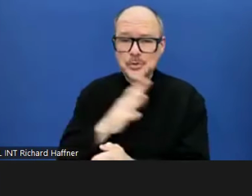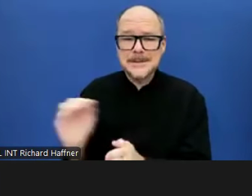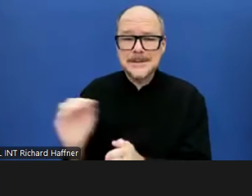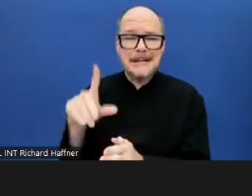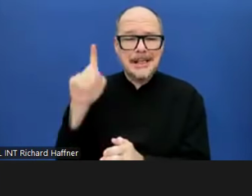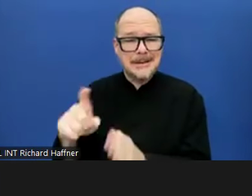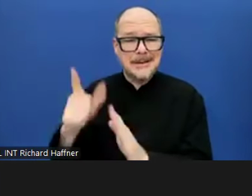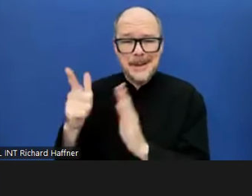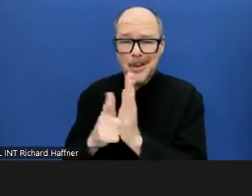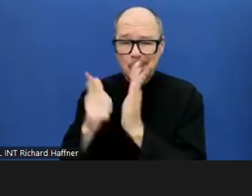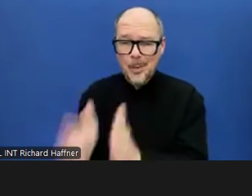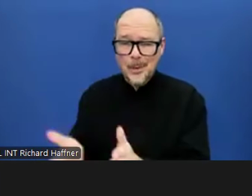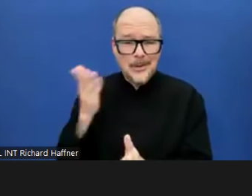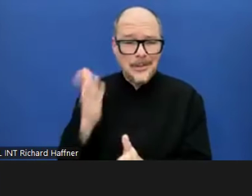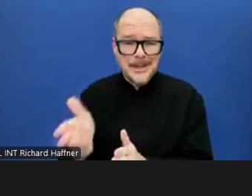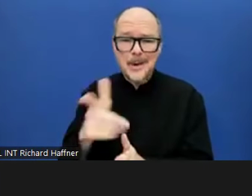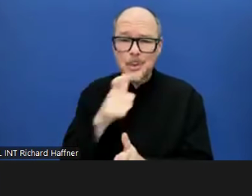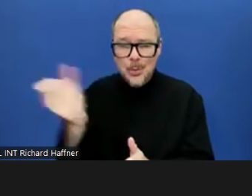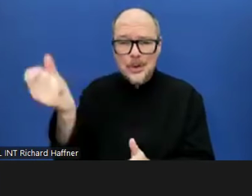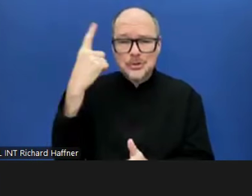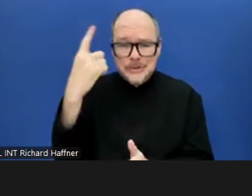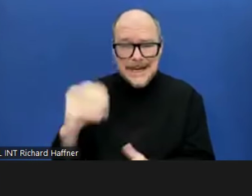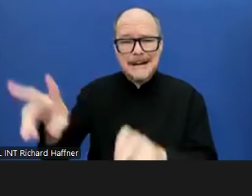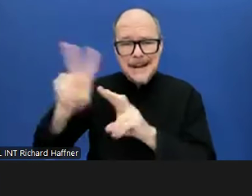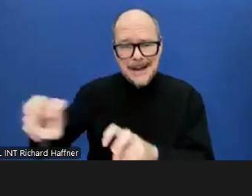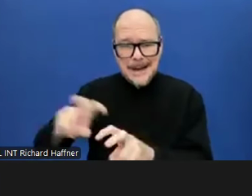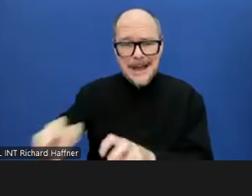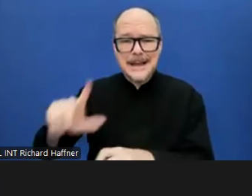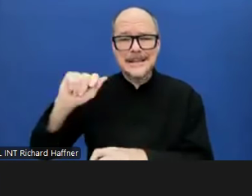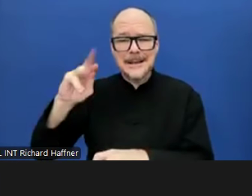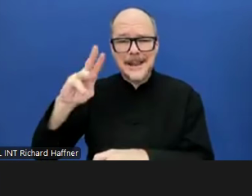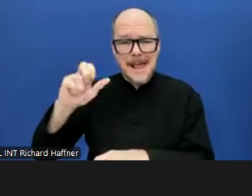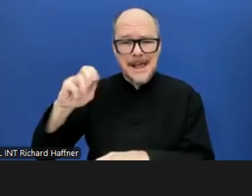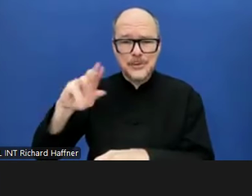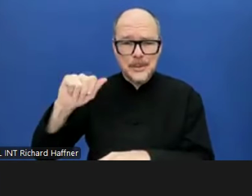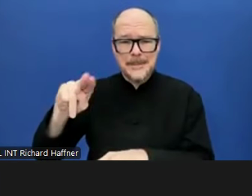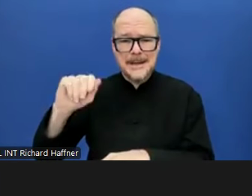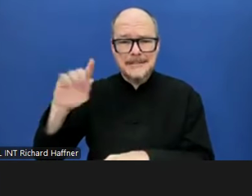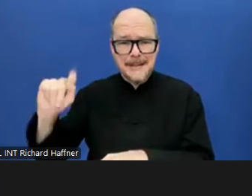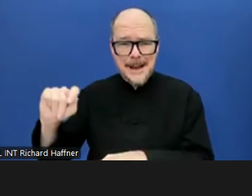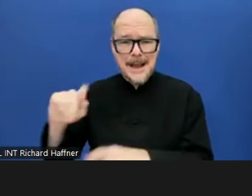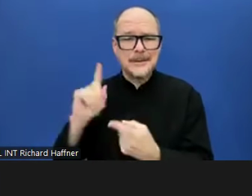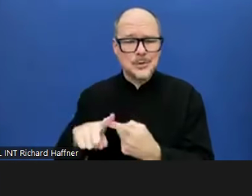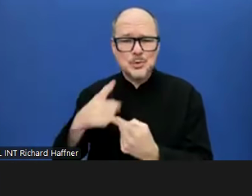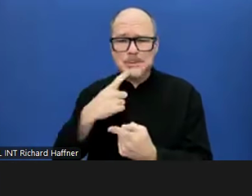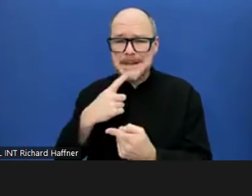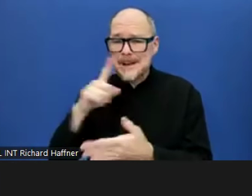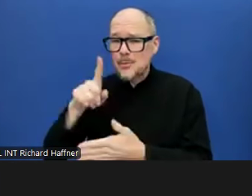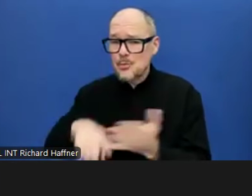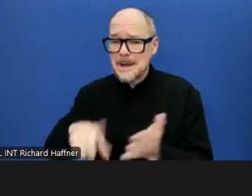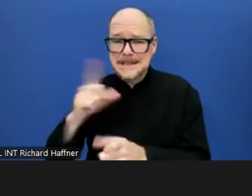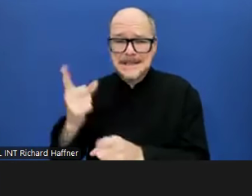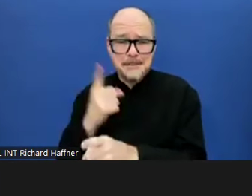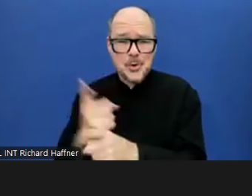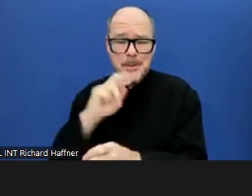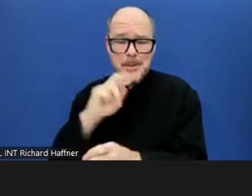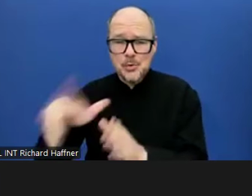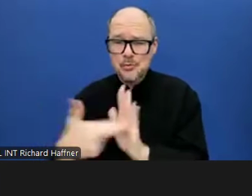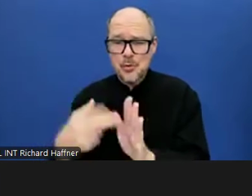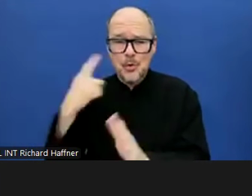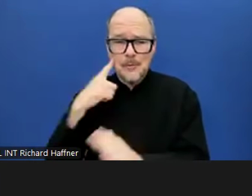lawyer there who is understanding and analyzing the Lanterman Act to be able to say what is the appropriate role for regional